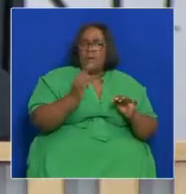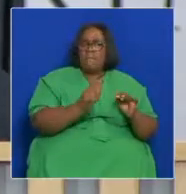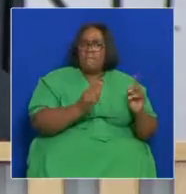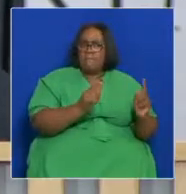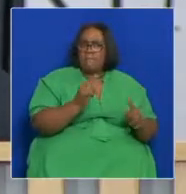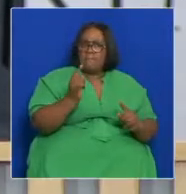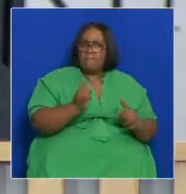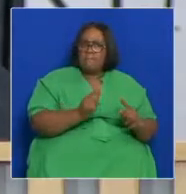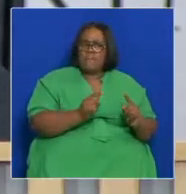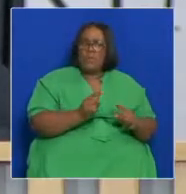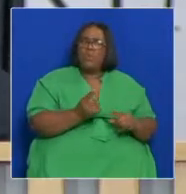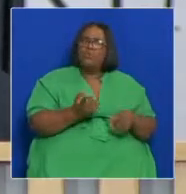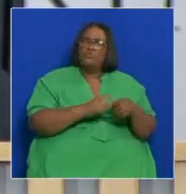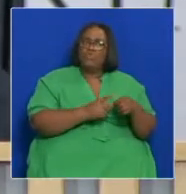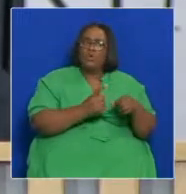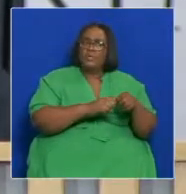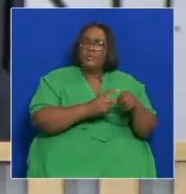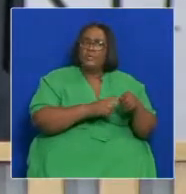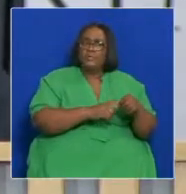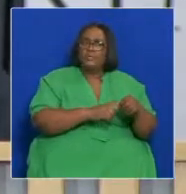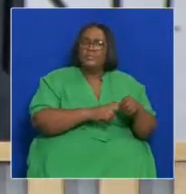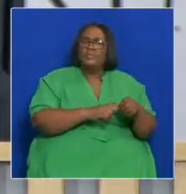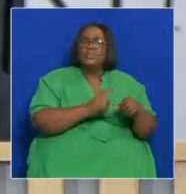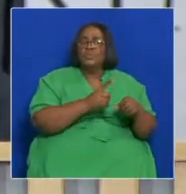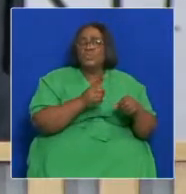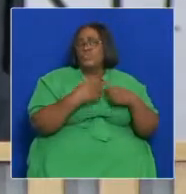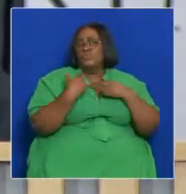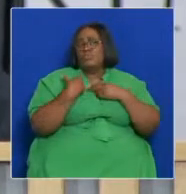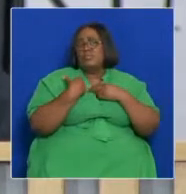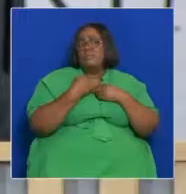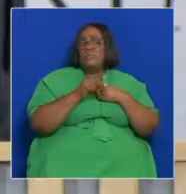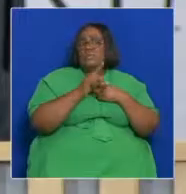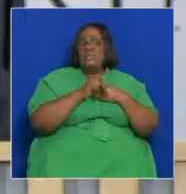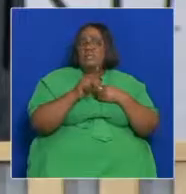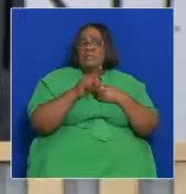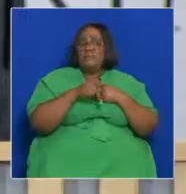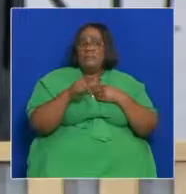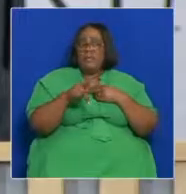those responsible DPPs will always workshop it to them.